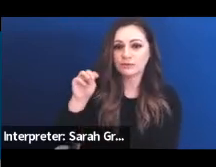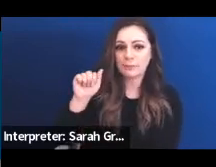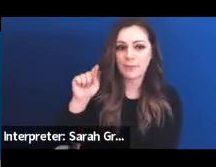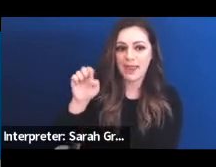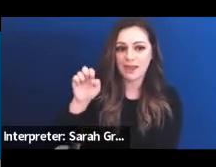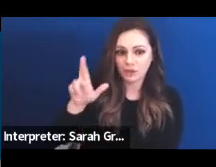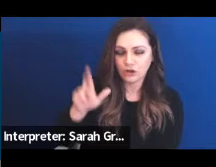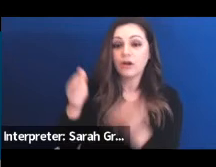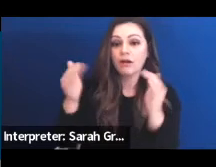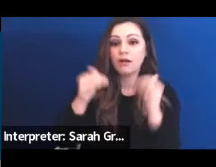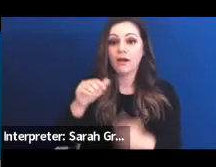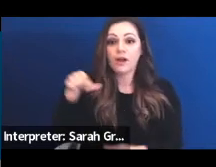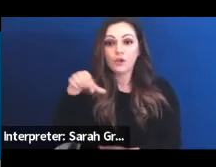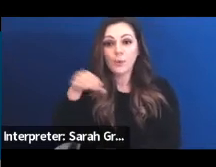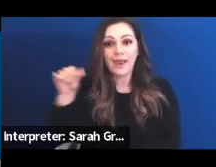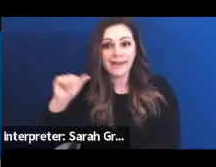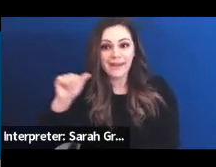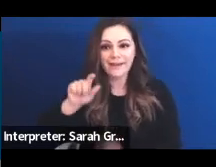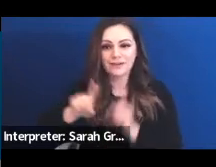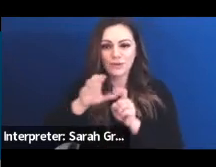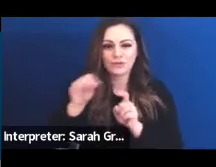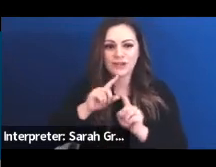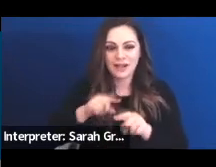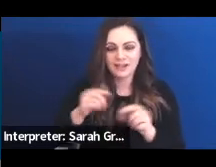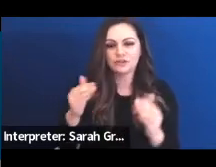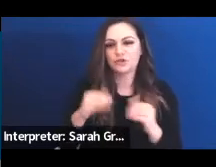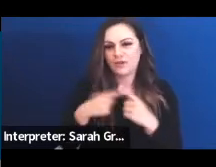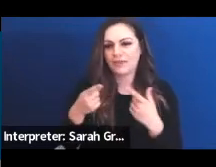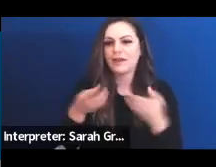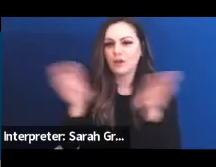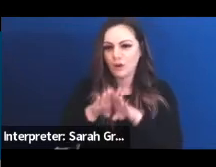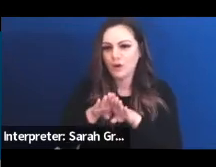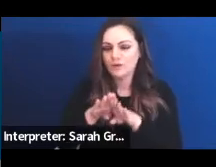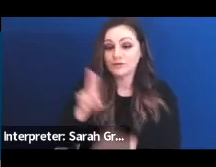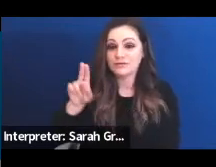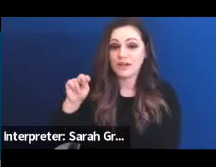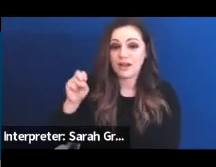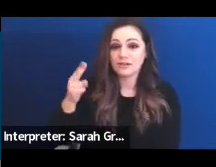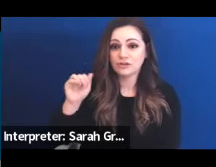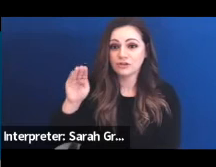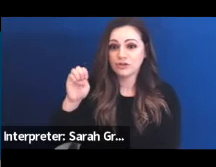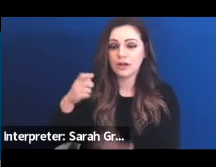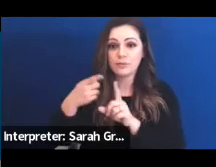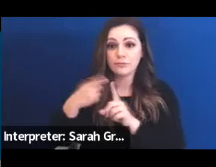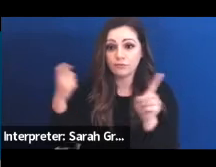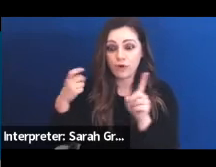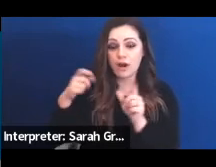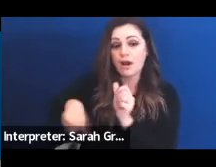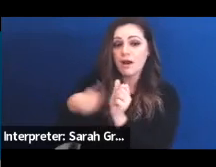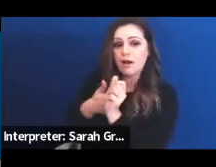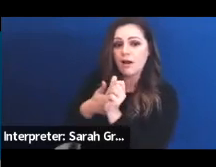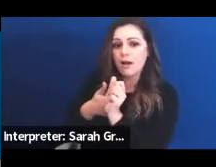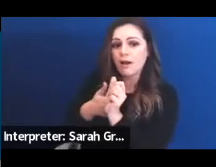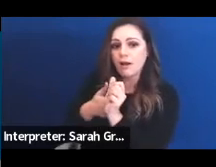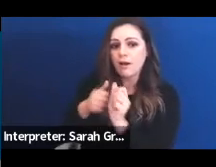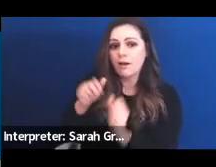out. The UNSHAME Kentucky campaign is brought to you by the Kentucky Opioid Response Effort in partnership